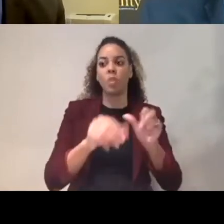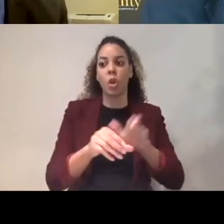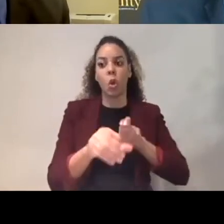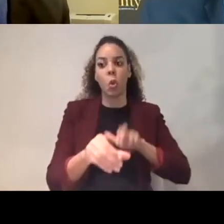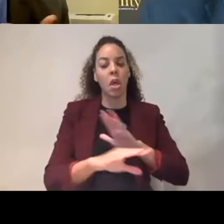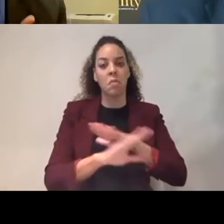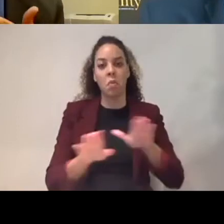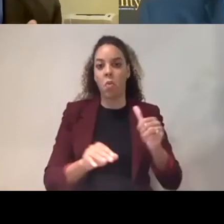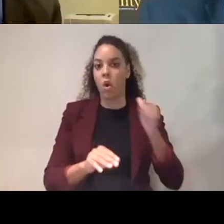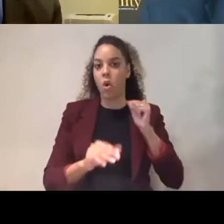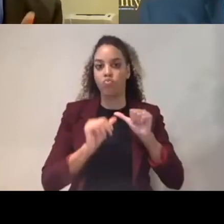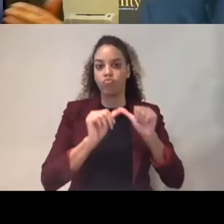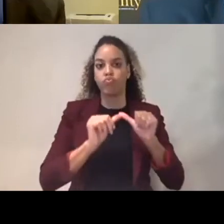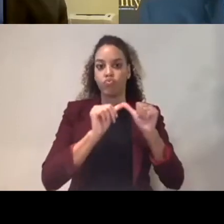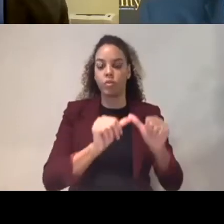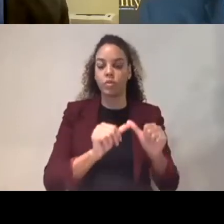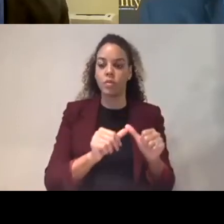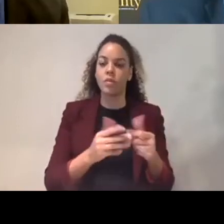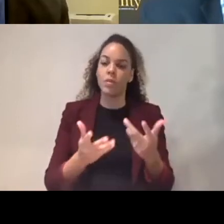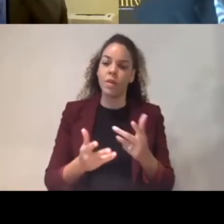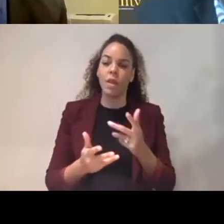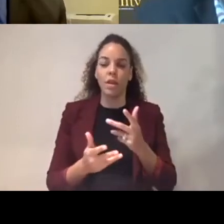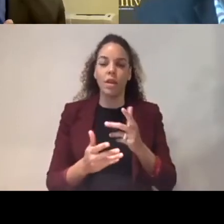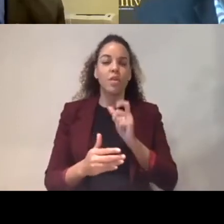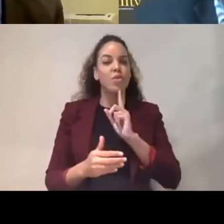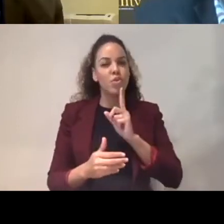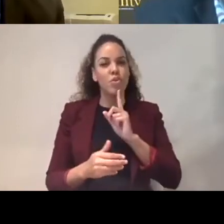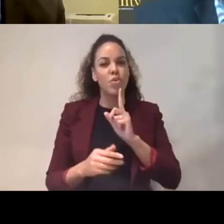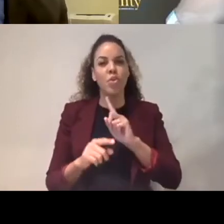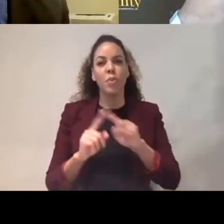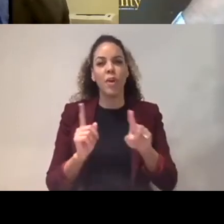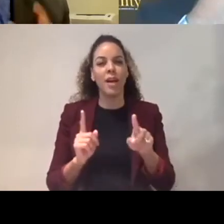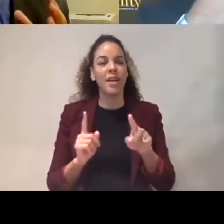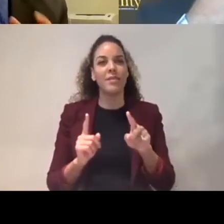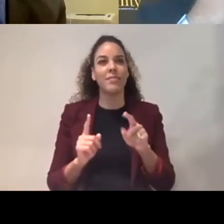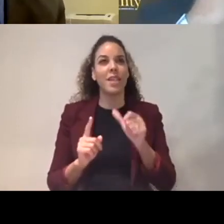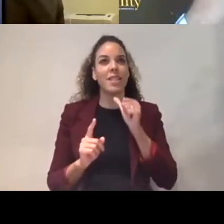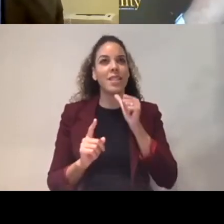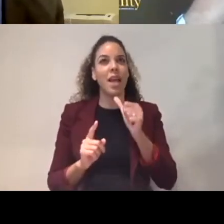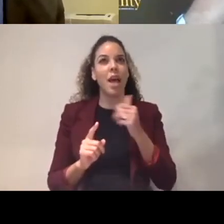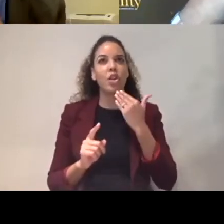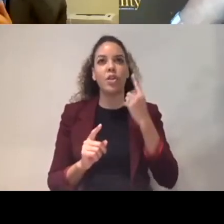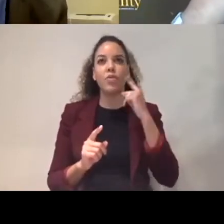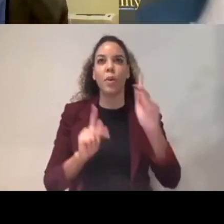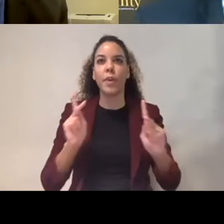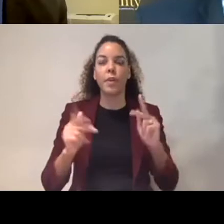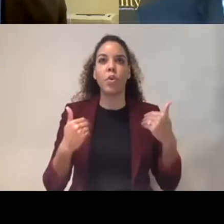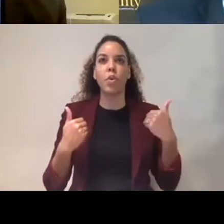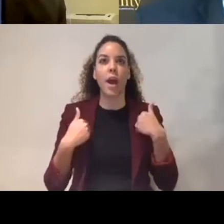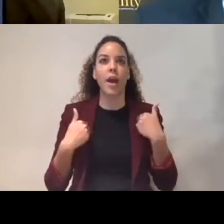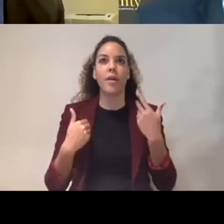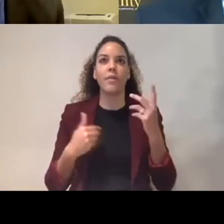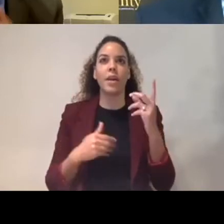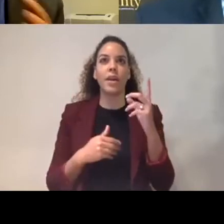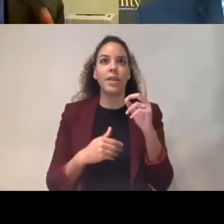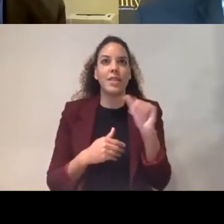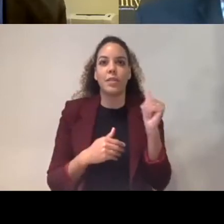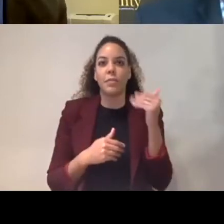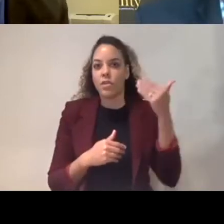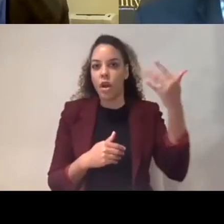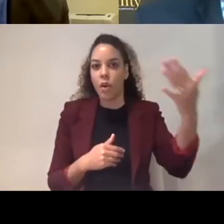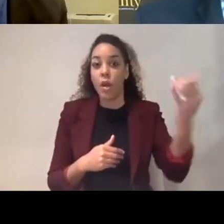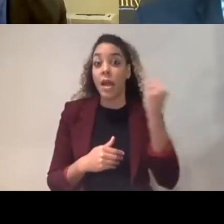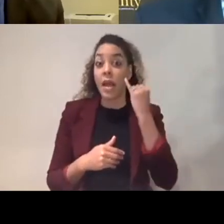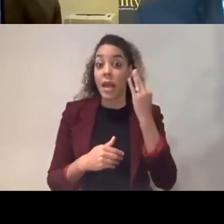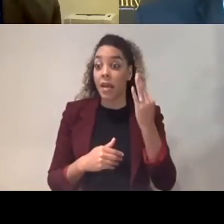thing for people with disabilities in the long run. Because what often happens is if you're in a job because you've been granted an accommodation and you're happy with